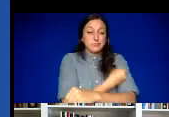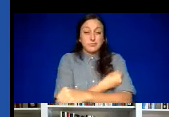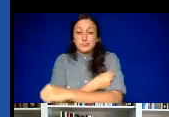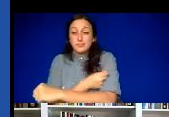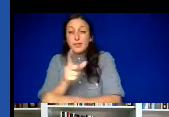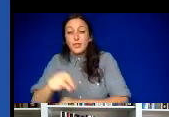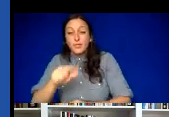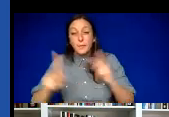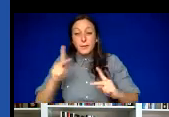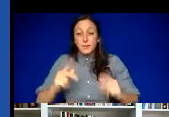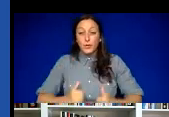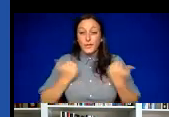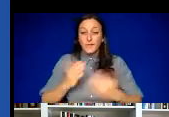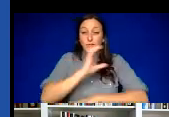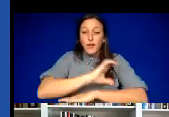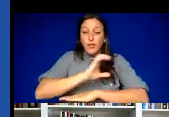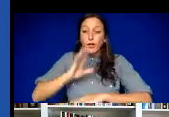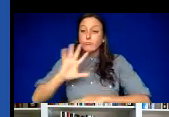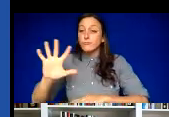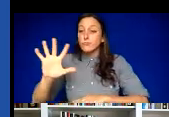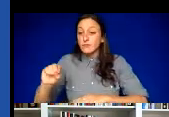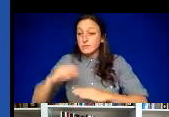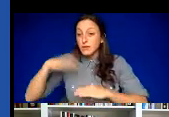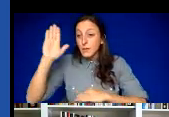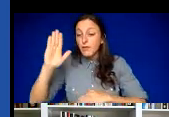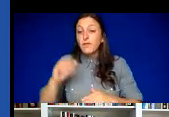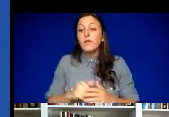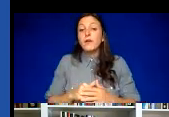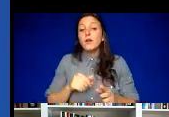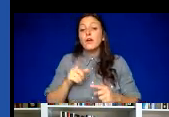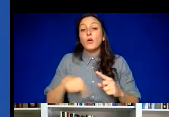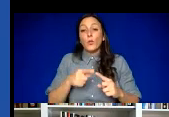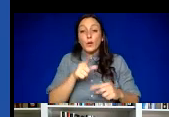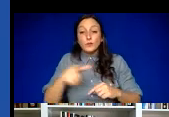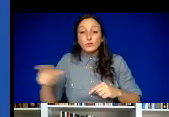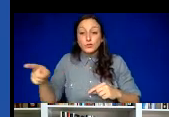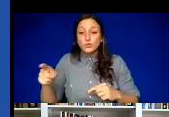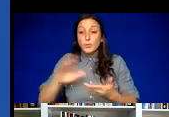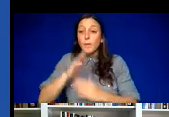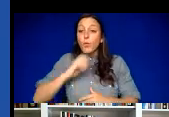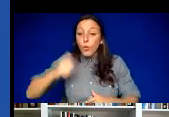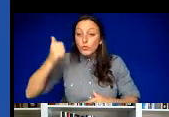older, we know that as you age, you are more likely to be symptomatic with COVID. And so